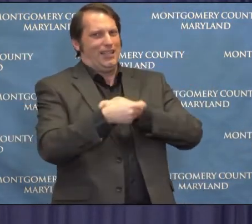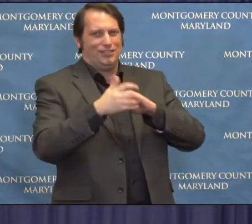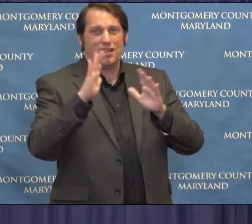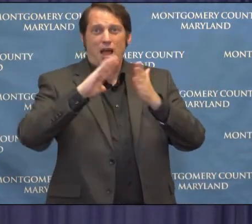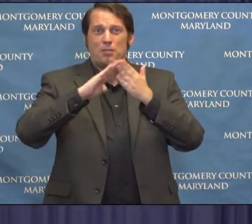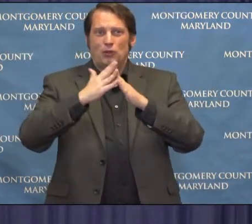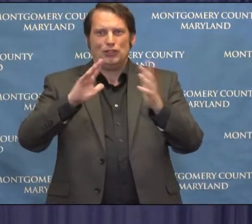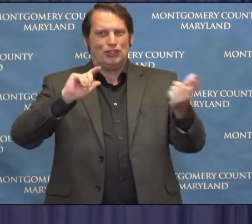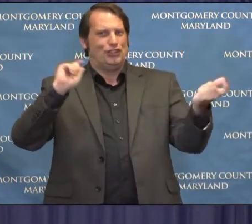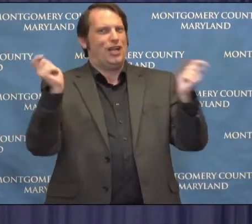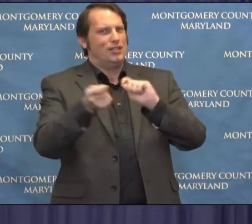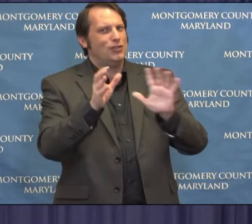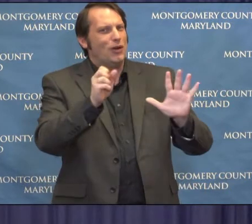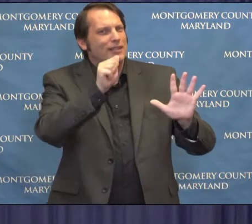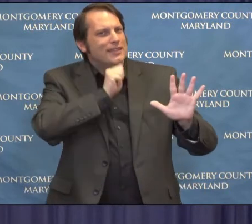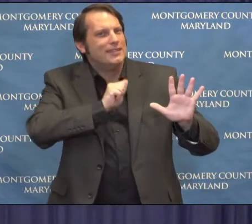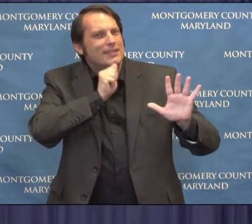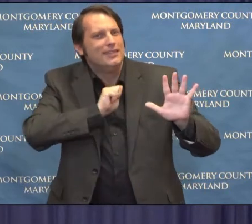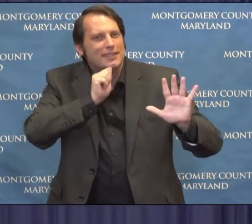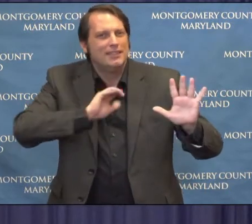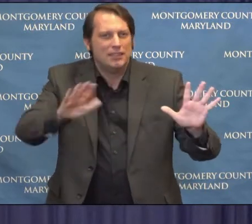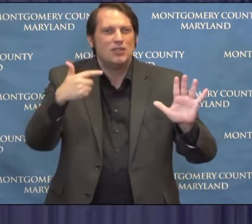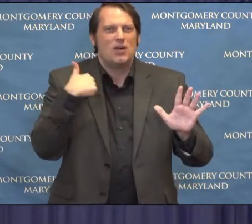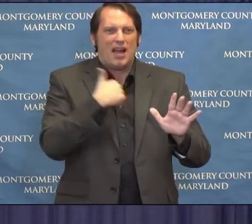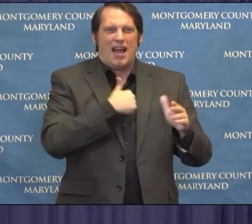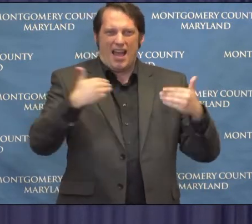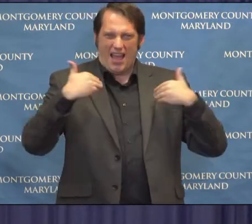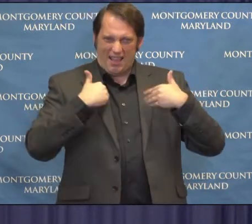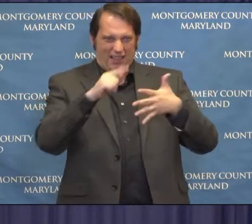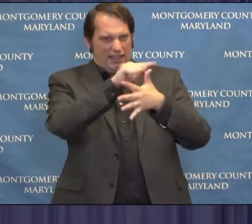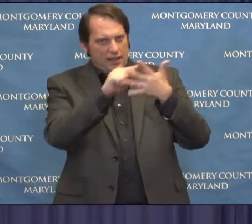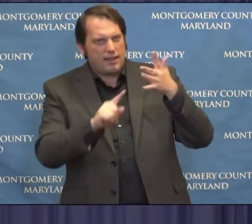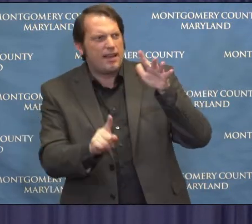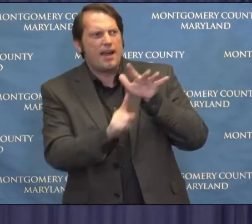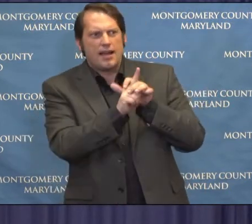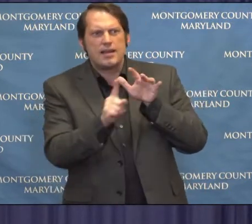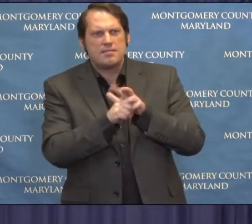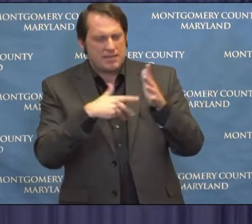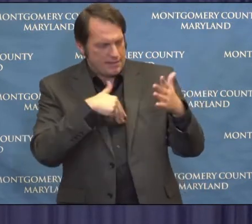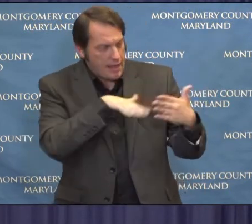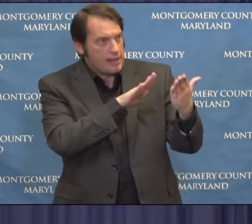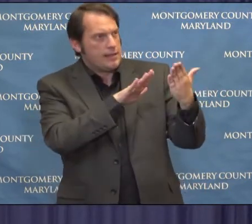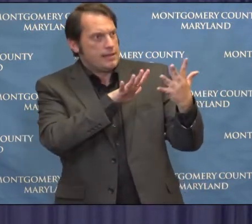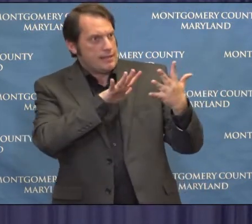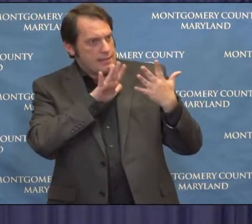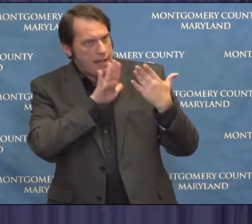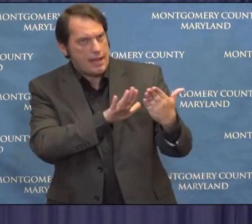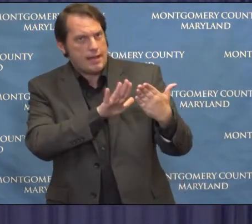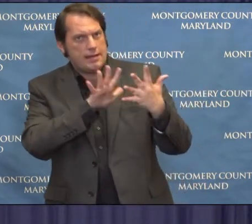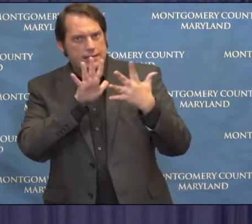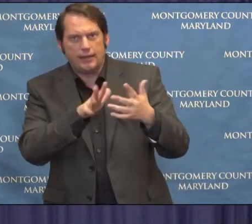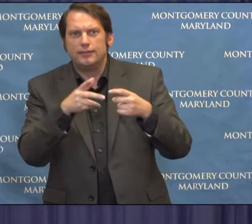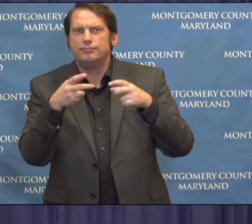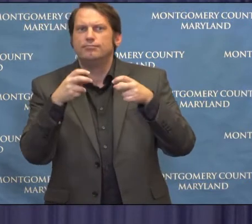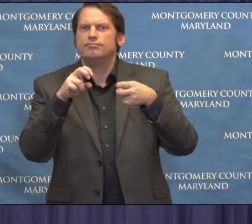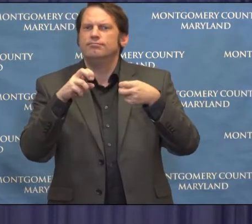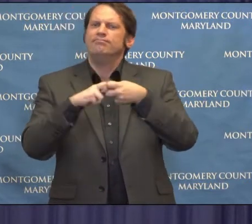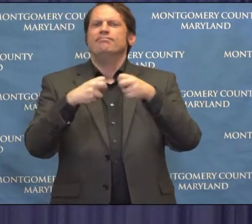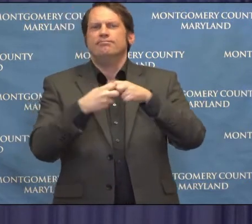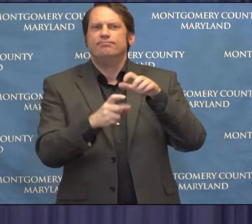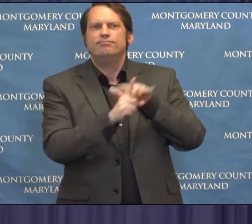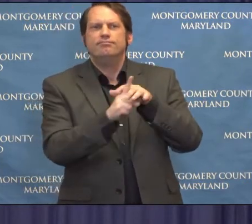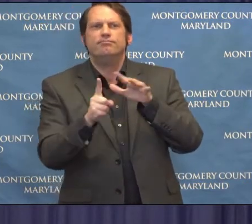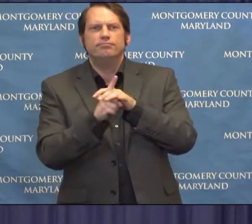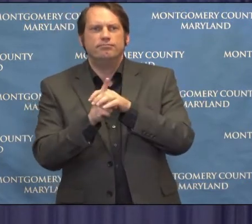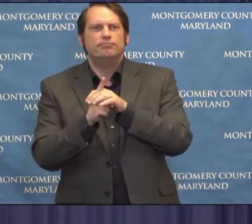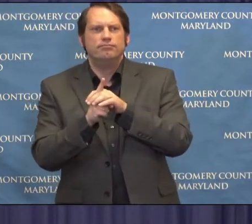as we work through several issues such as responding more to domestic disturbances in our community.